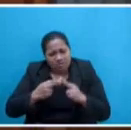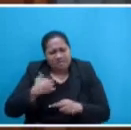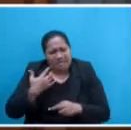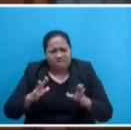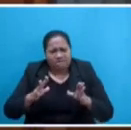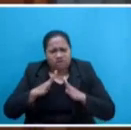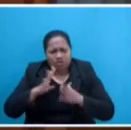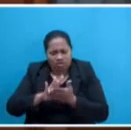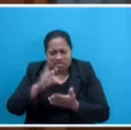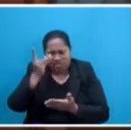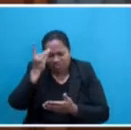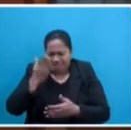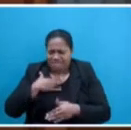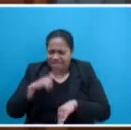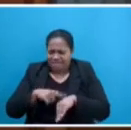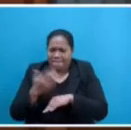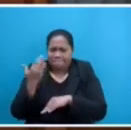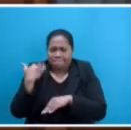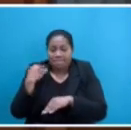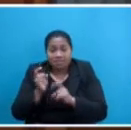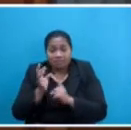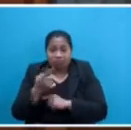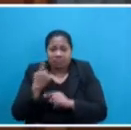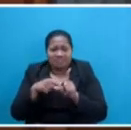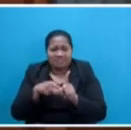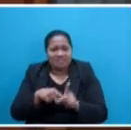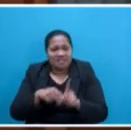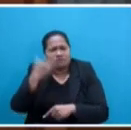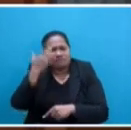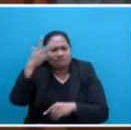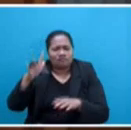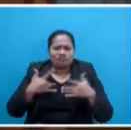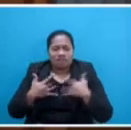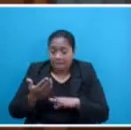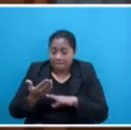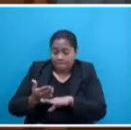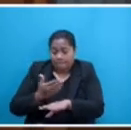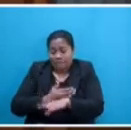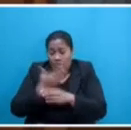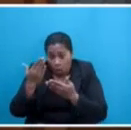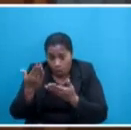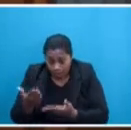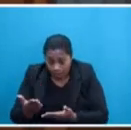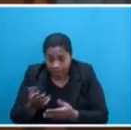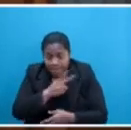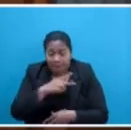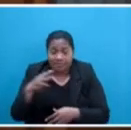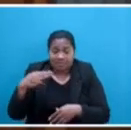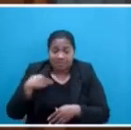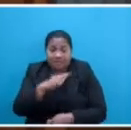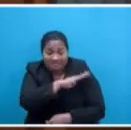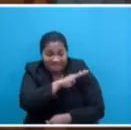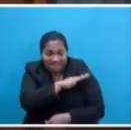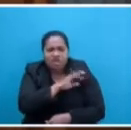opportunities, especially by the young ones who do not remember life before Honourable Prime Minister Boranga Mainmarama, not only are fees paid,